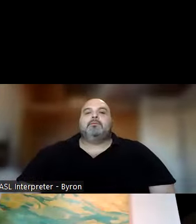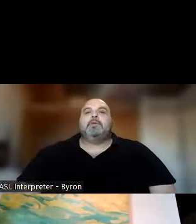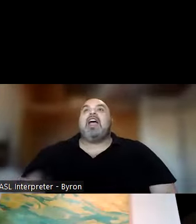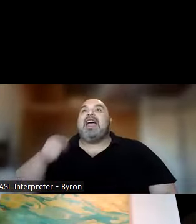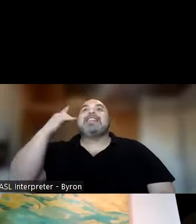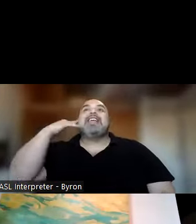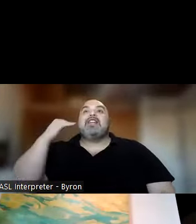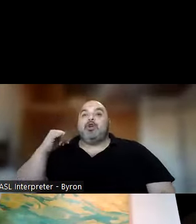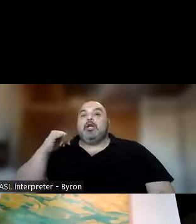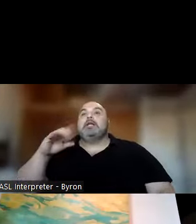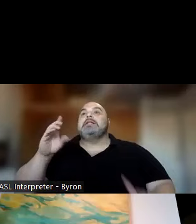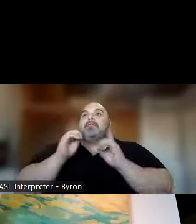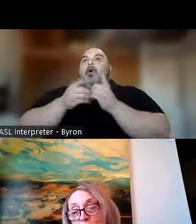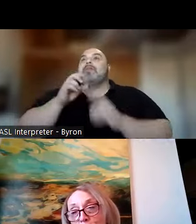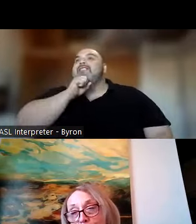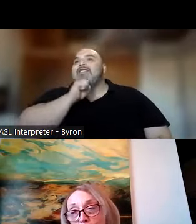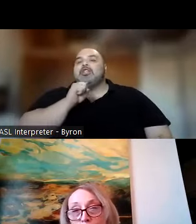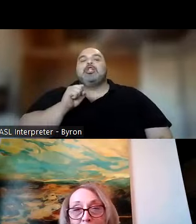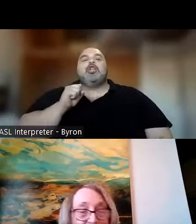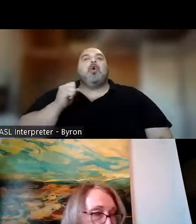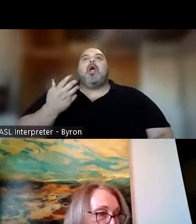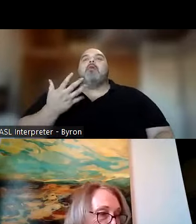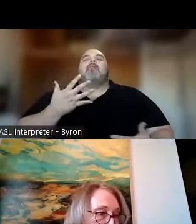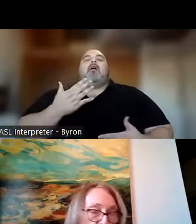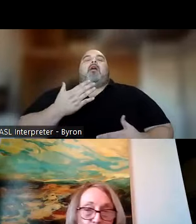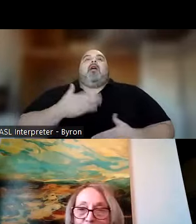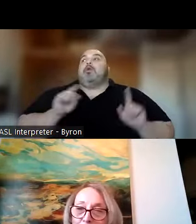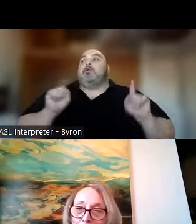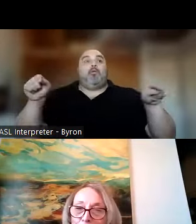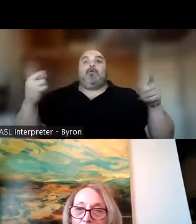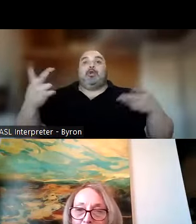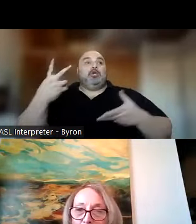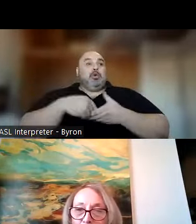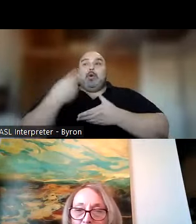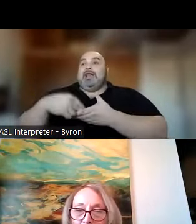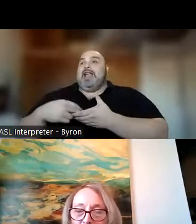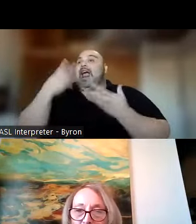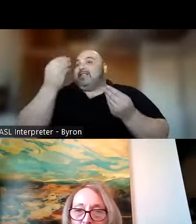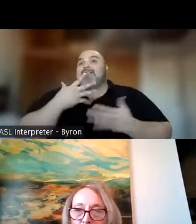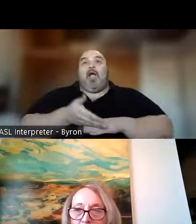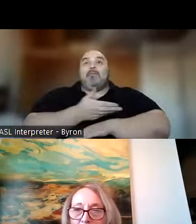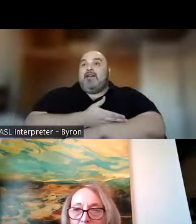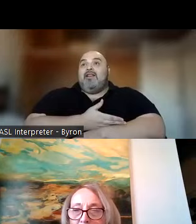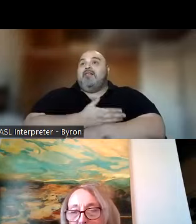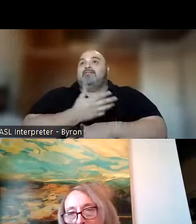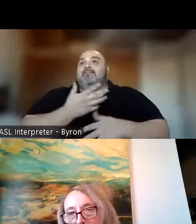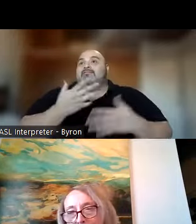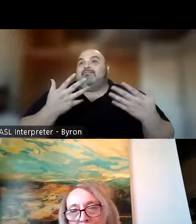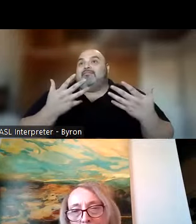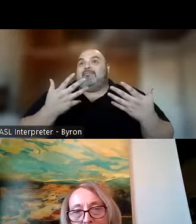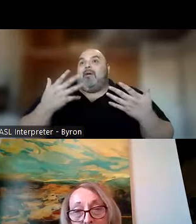California Department of Aging. So grateful you could both join us and give us an update about the Master Plan for Aging. So many good